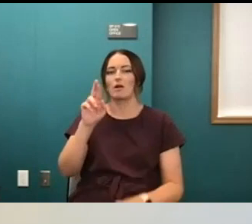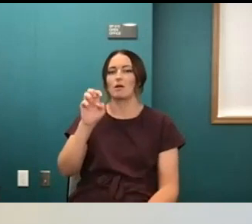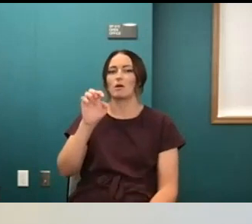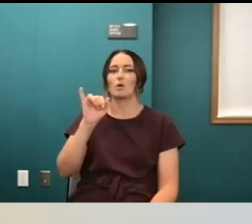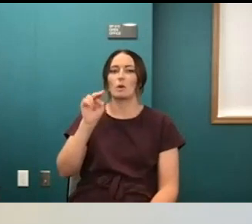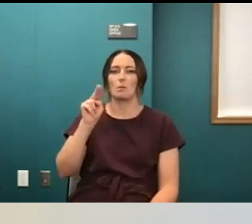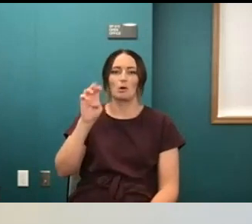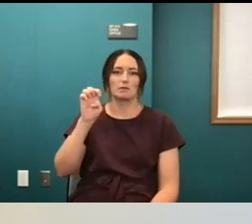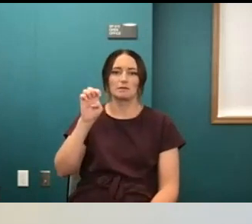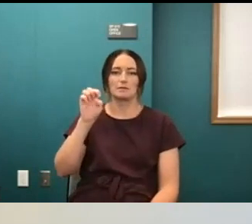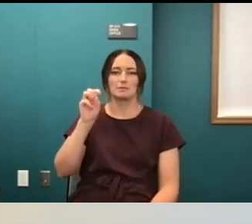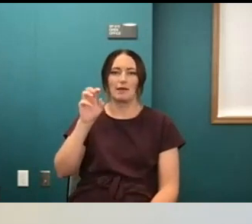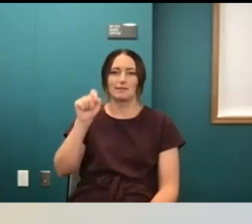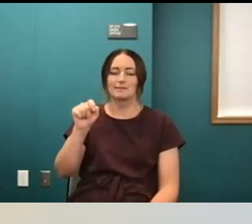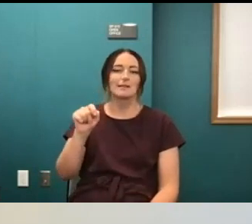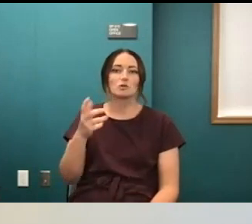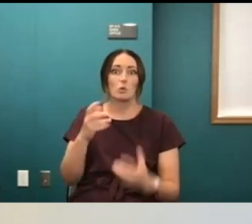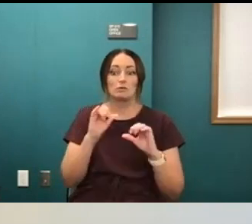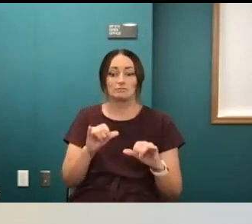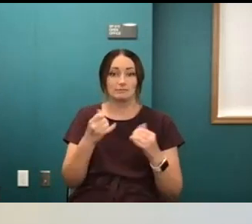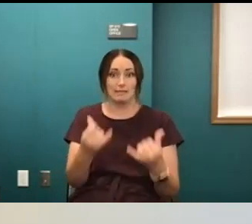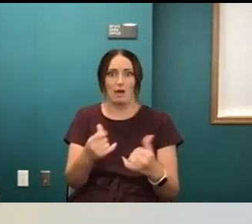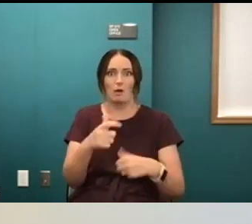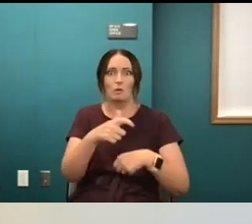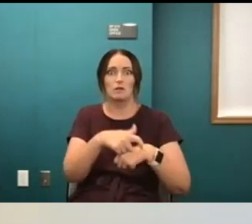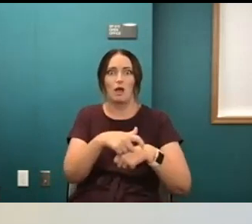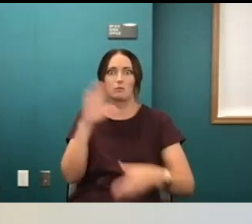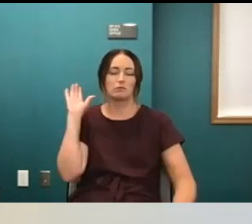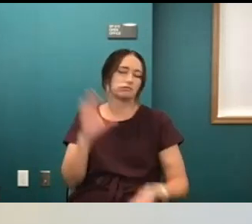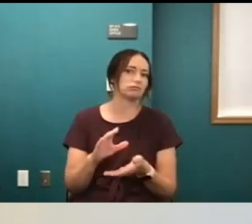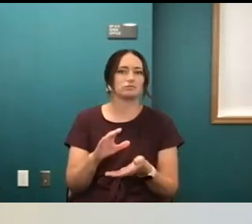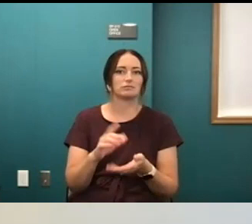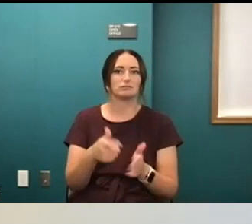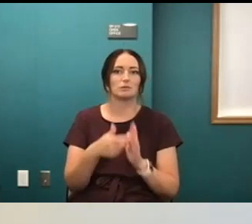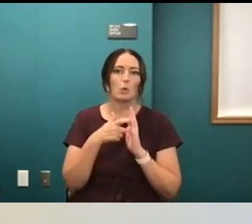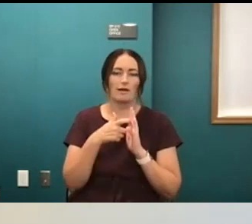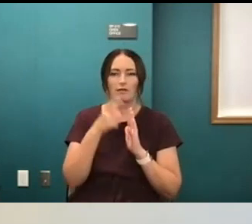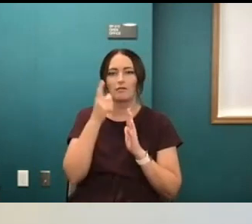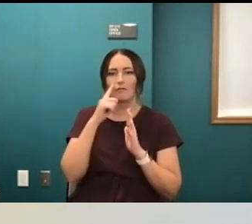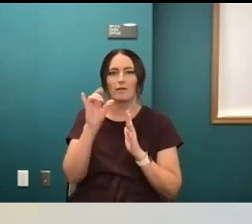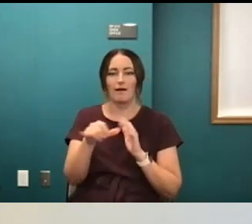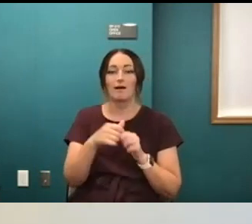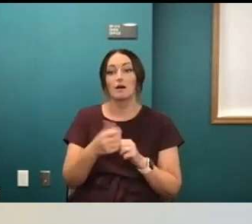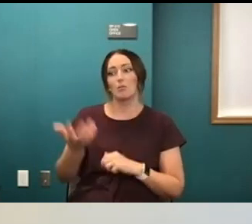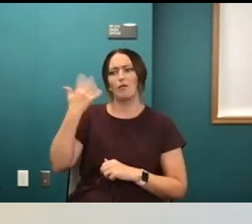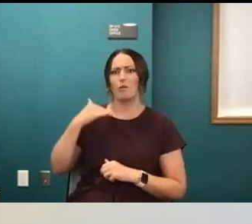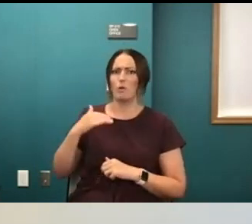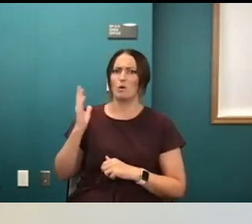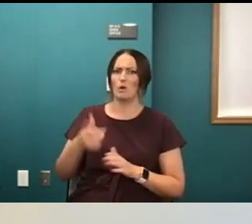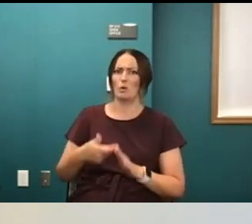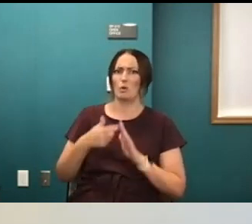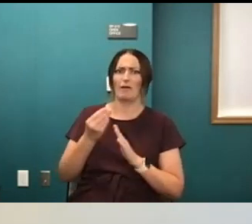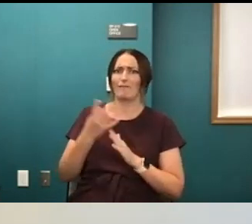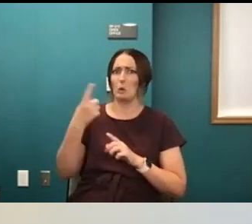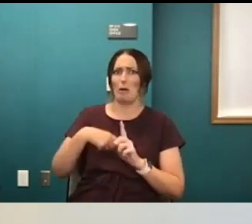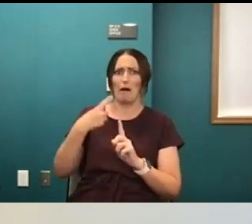less time for those upgrades and warranty issues to be processed much more quickly. So whereas before it was taking several months, we're not seeing that to be